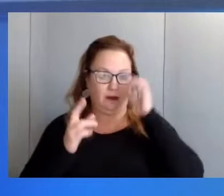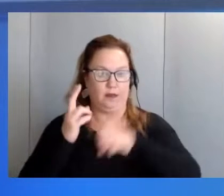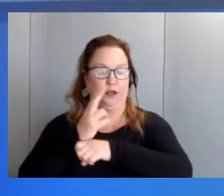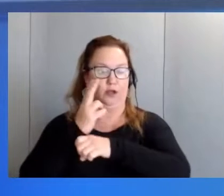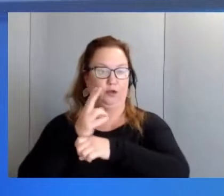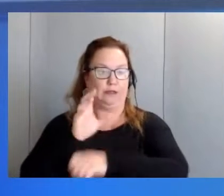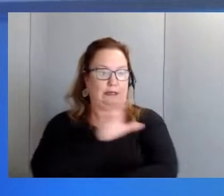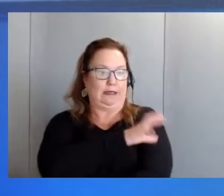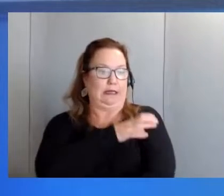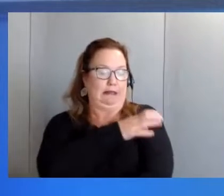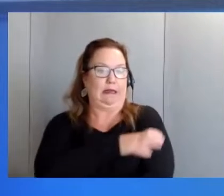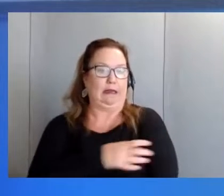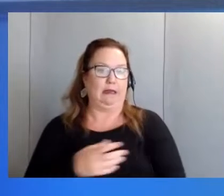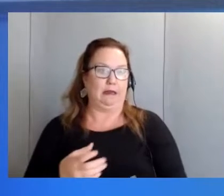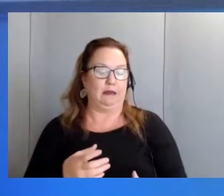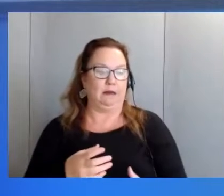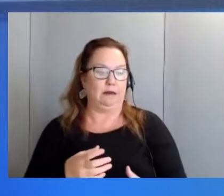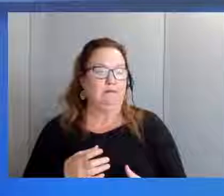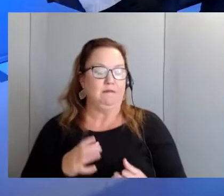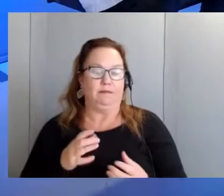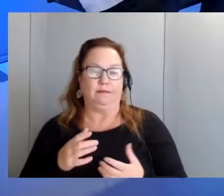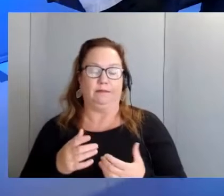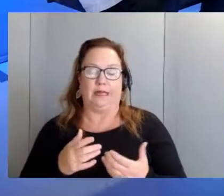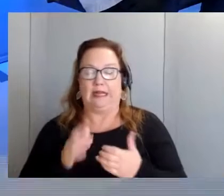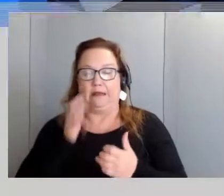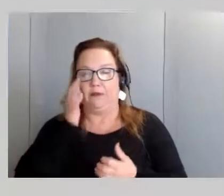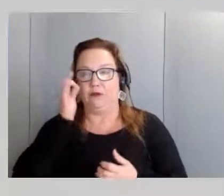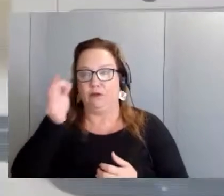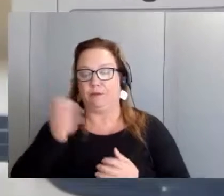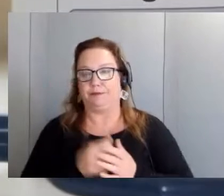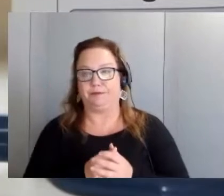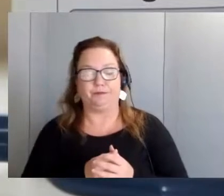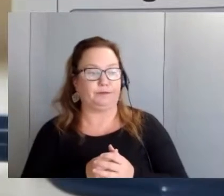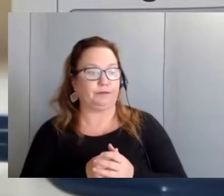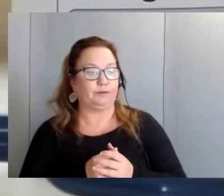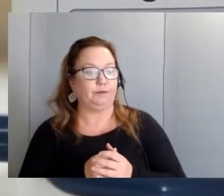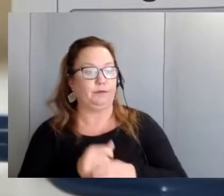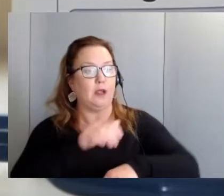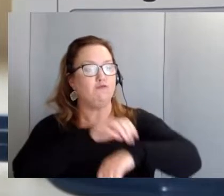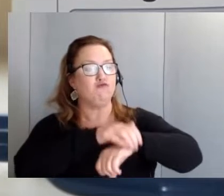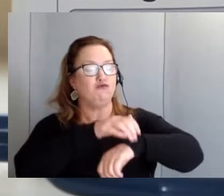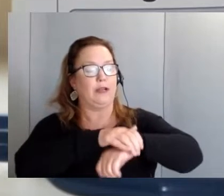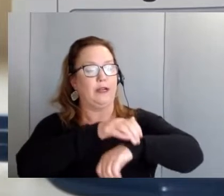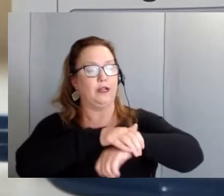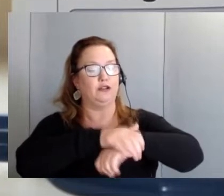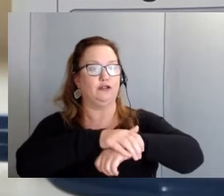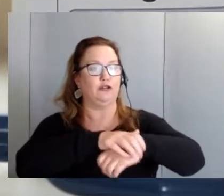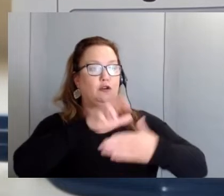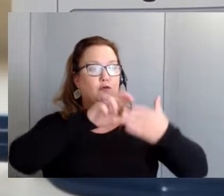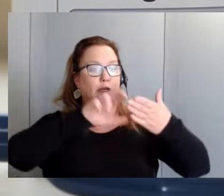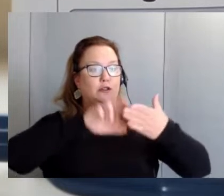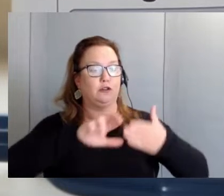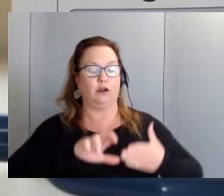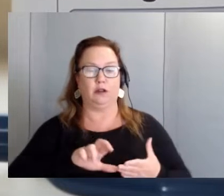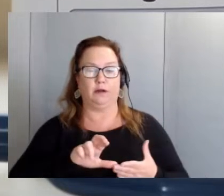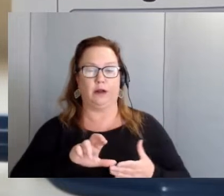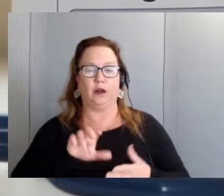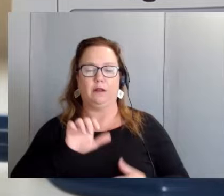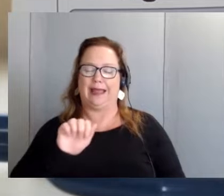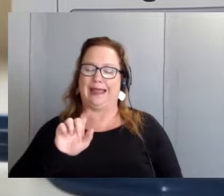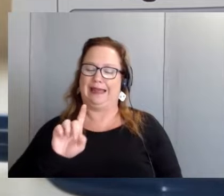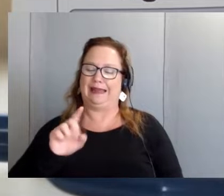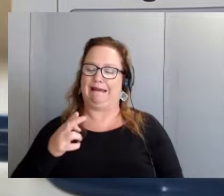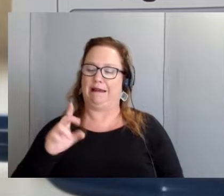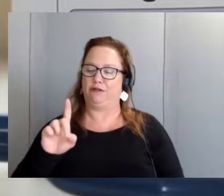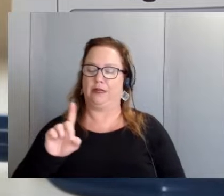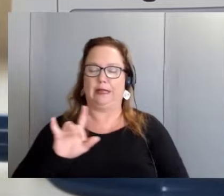clinic in the relatively near future. So British researchers are looking into ADHD drugs like